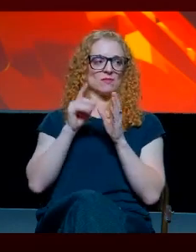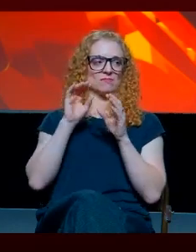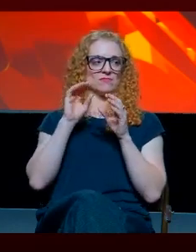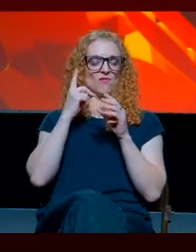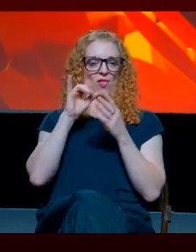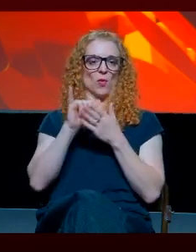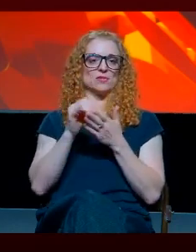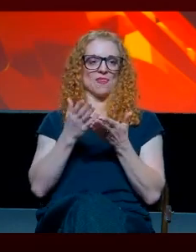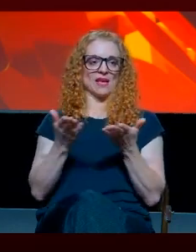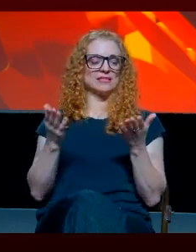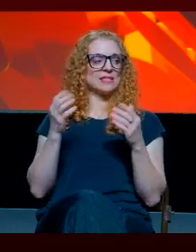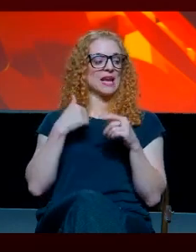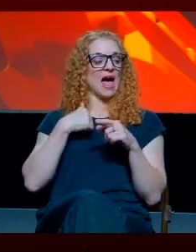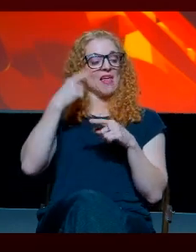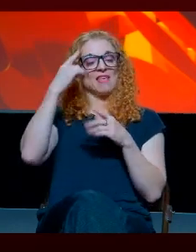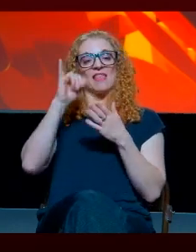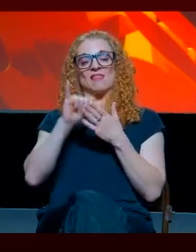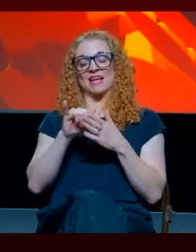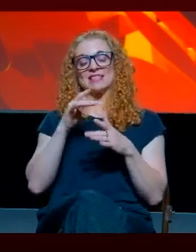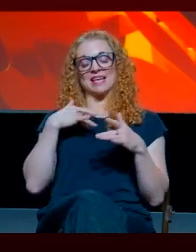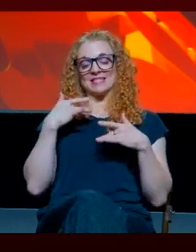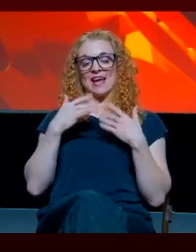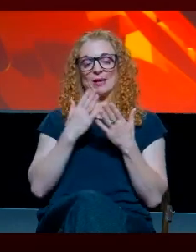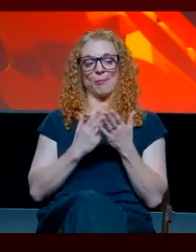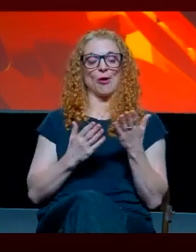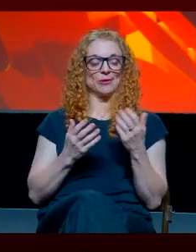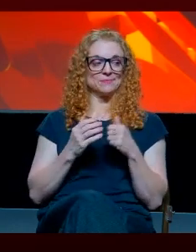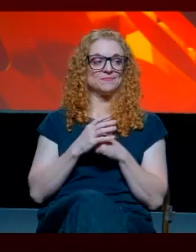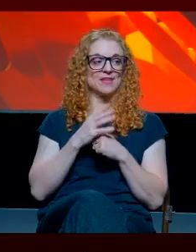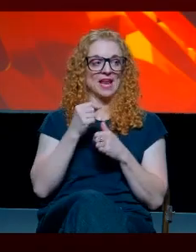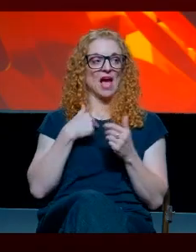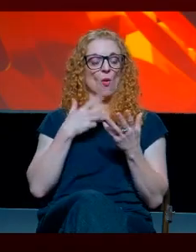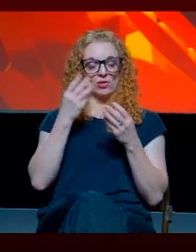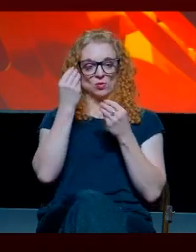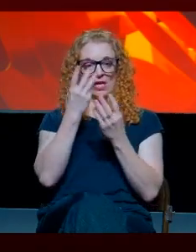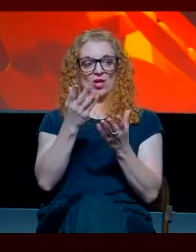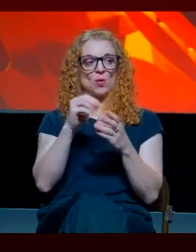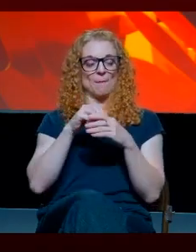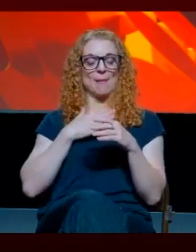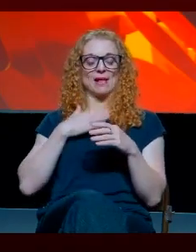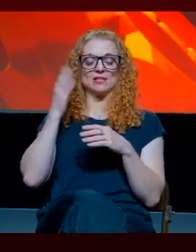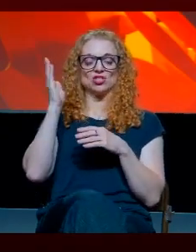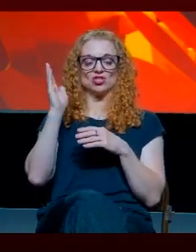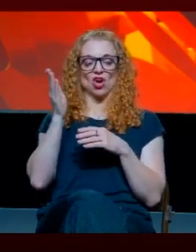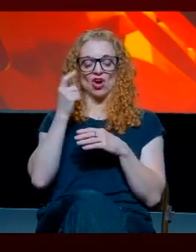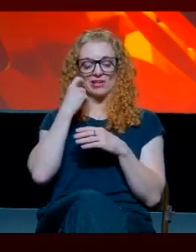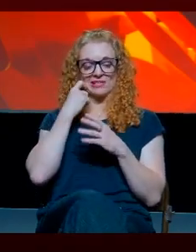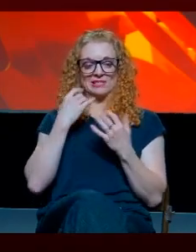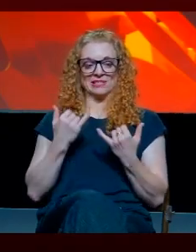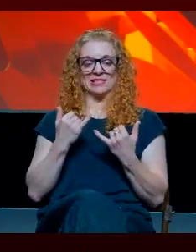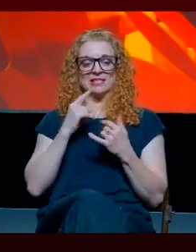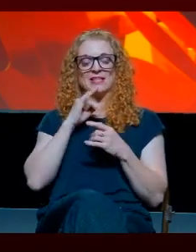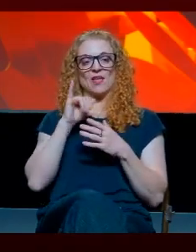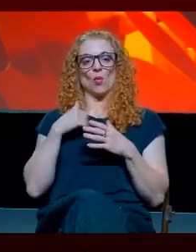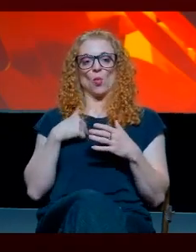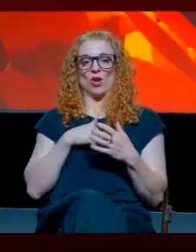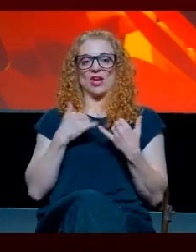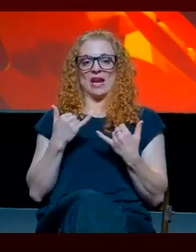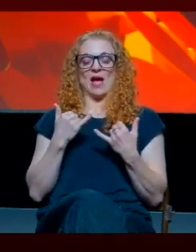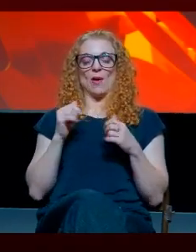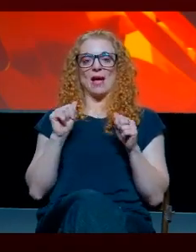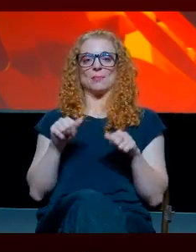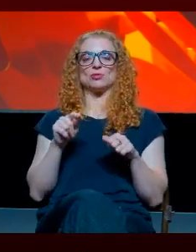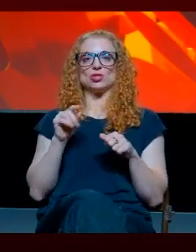And I think that's the exciting part. And what I wanted to get across in my talk is we're at the point where we can,